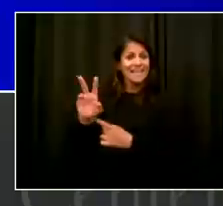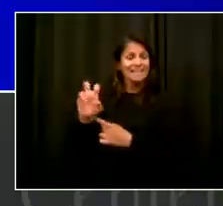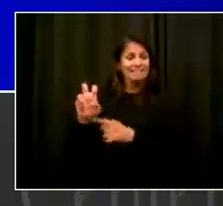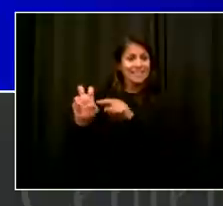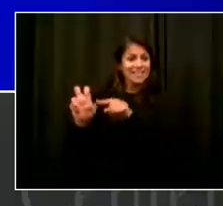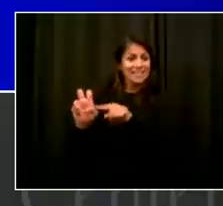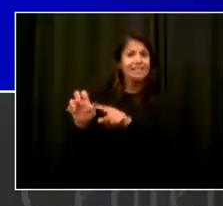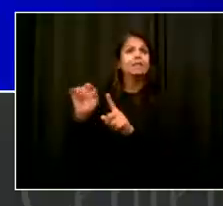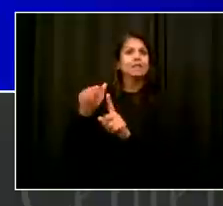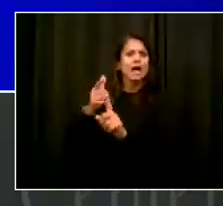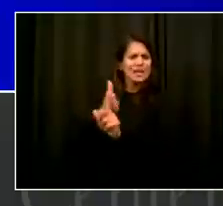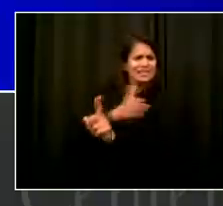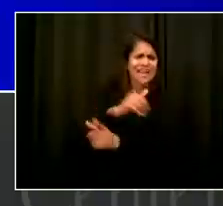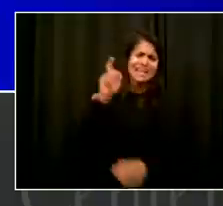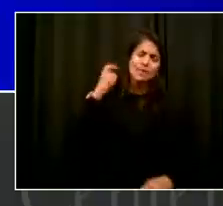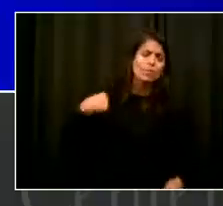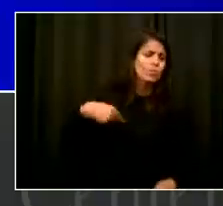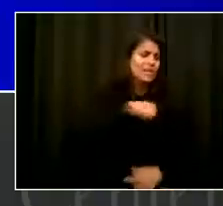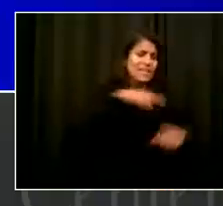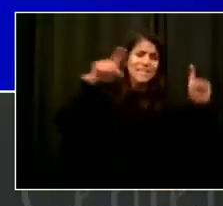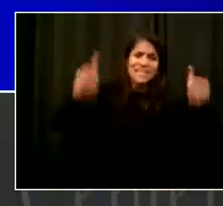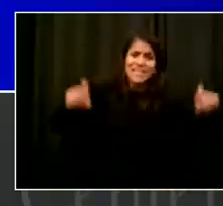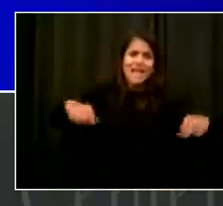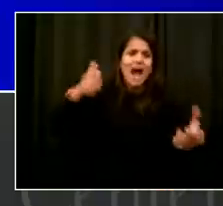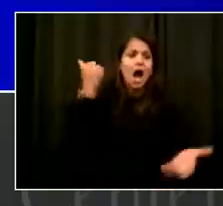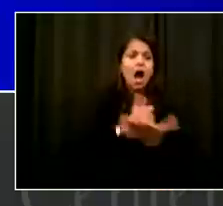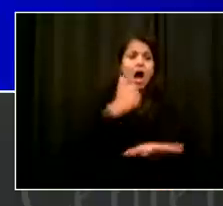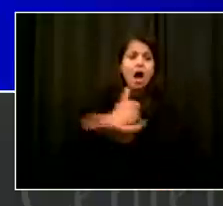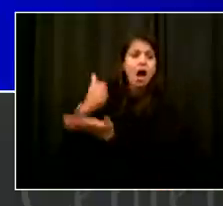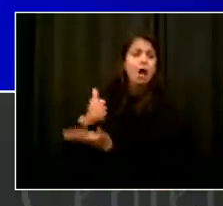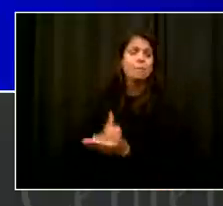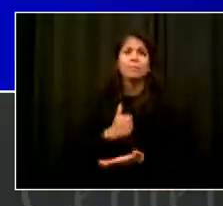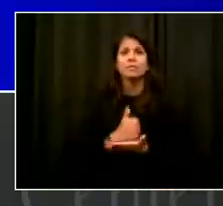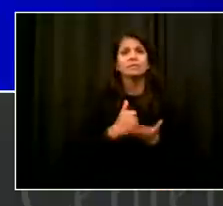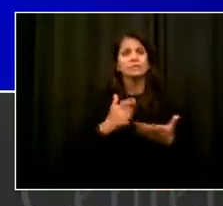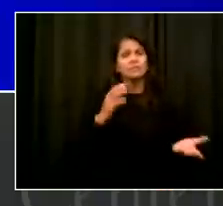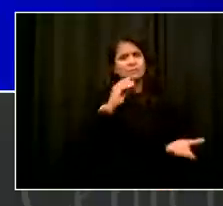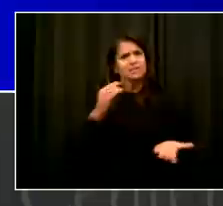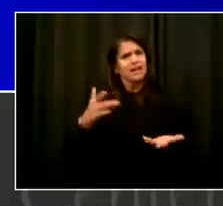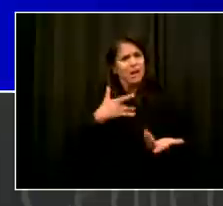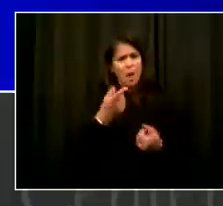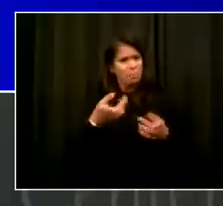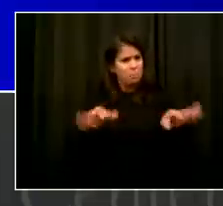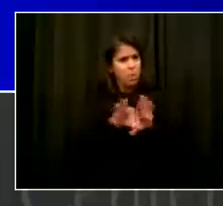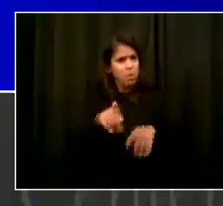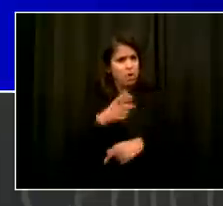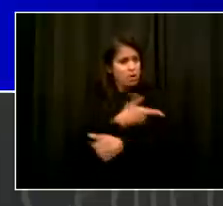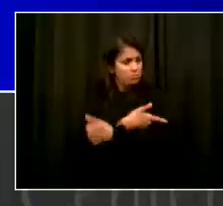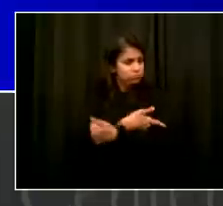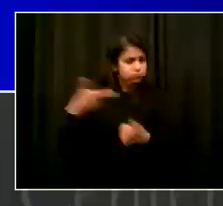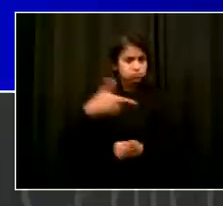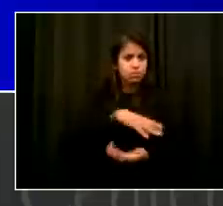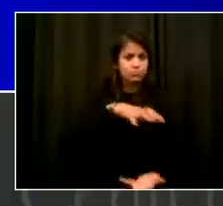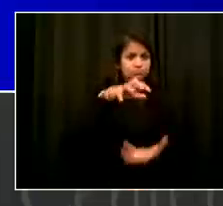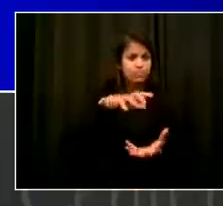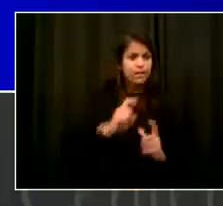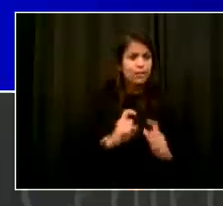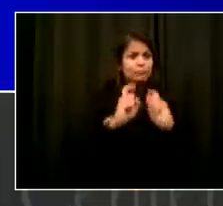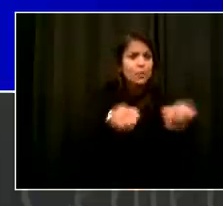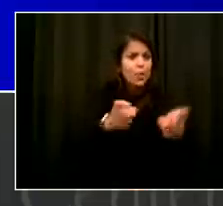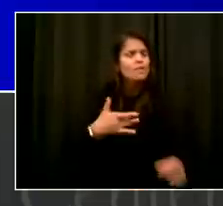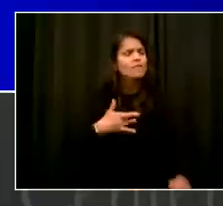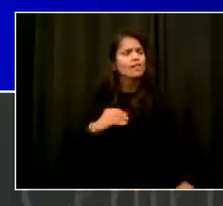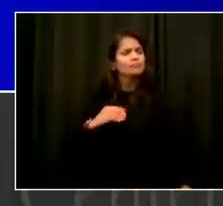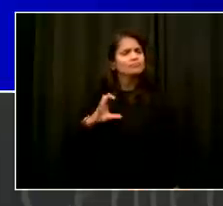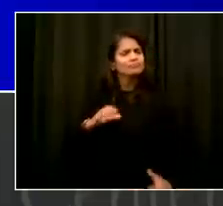great inside that you did something so good, not only will you get a cookie and a juice box, one of the great fringe